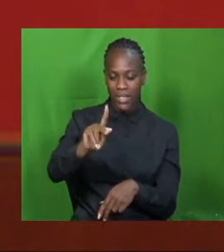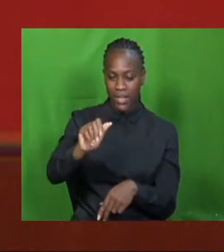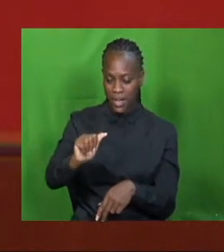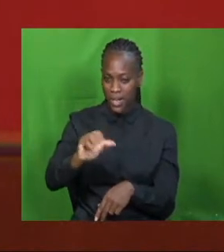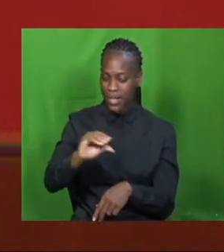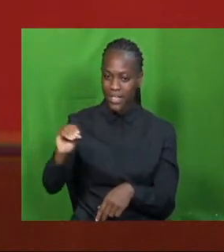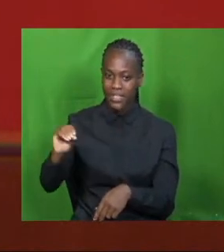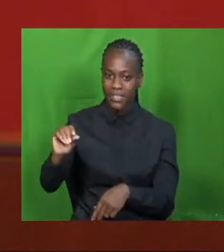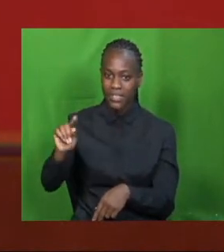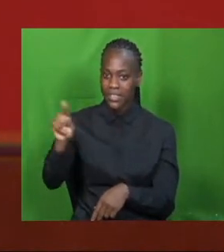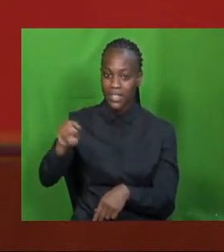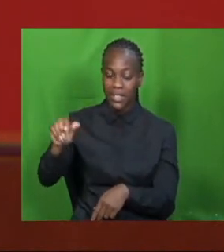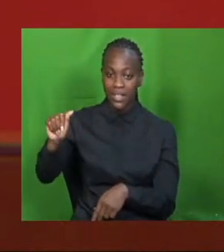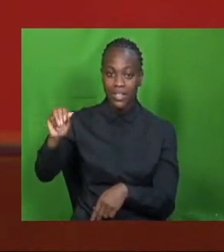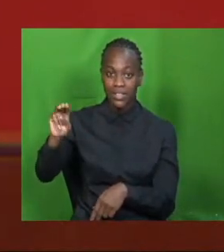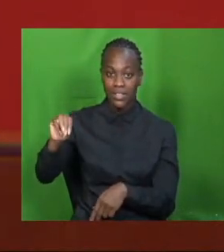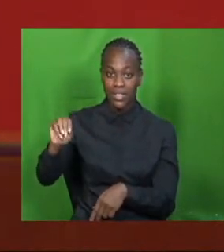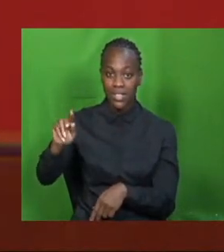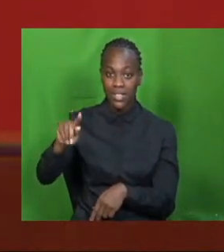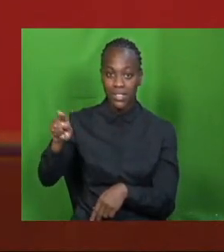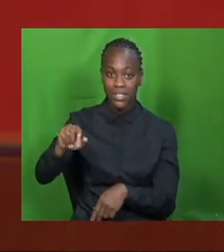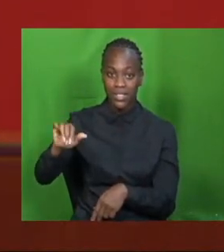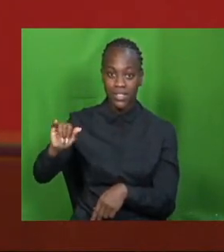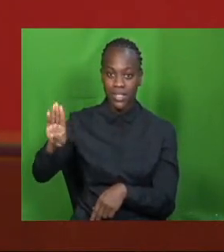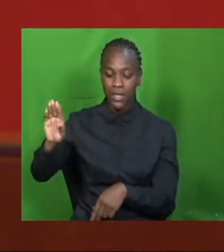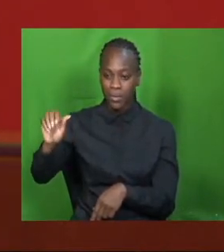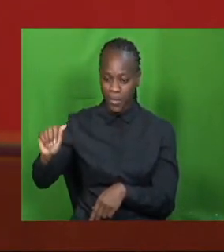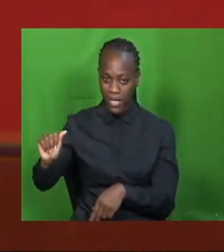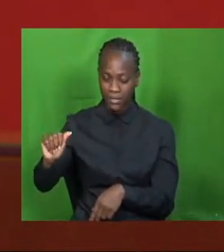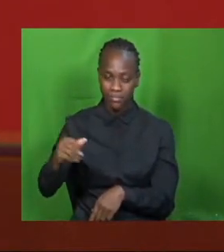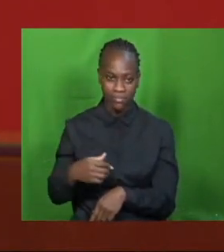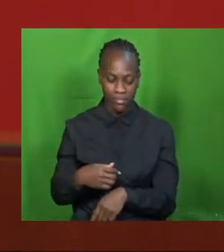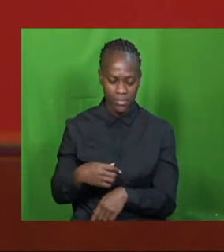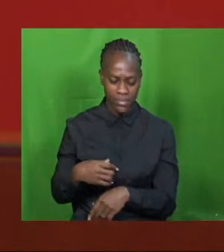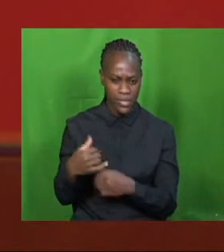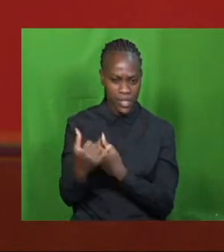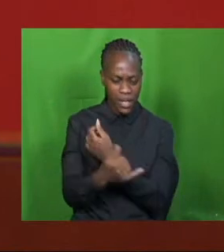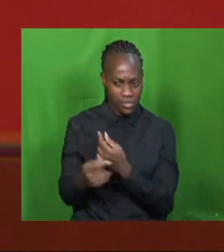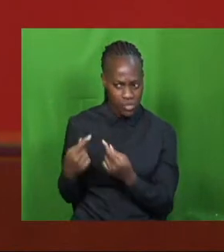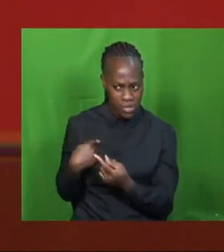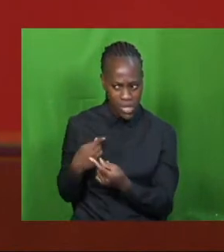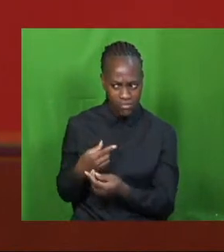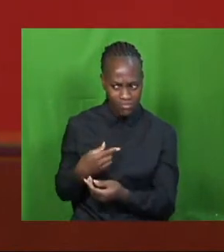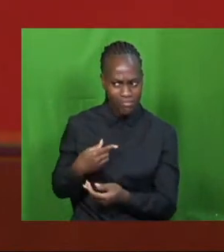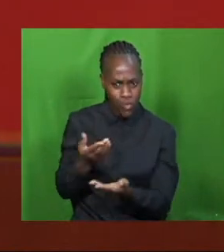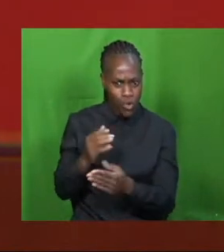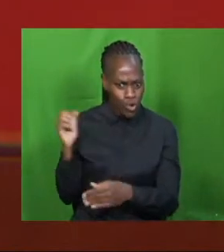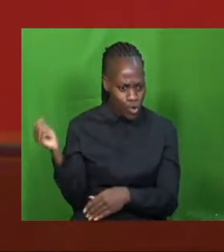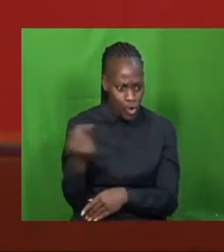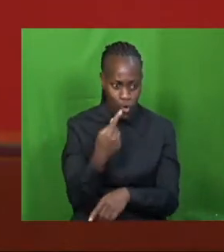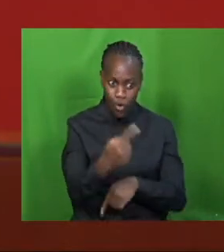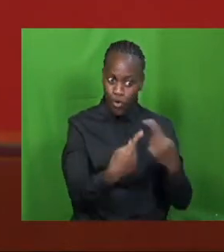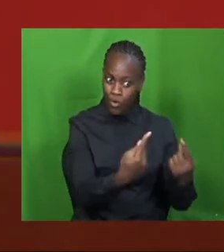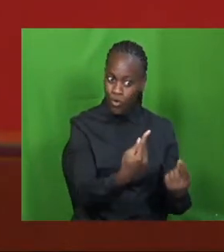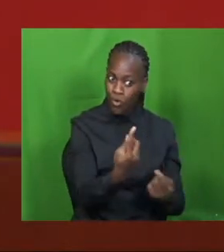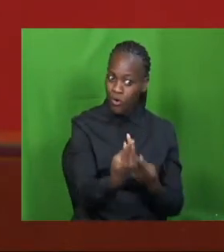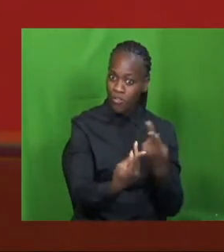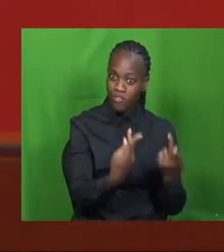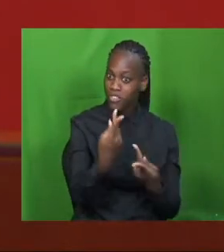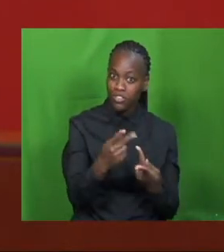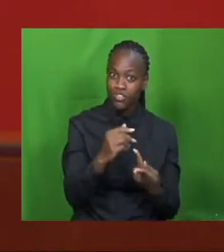Mr. Speaker, so Tanzania must be commended for the enormous responsibility that they've kept on their